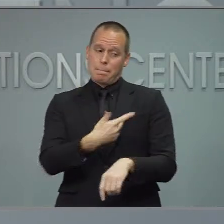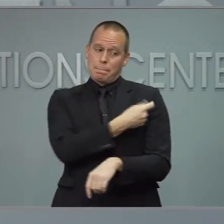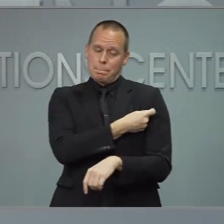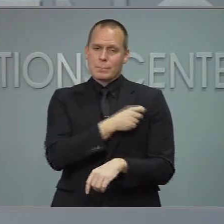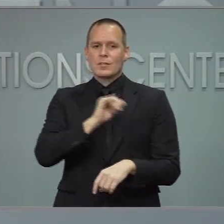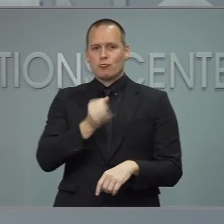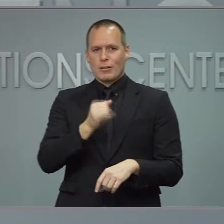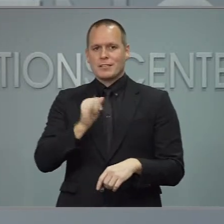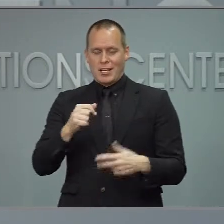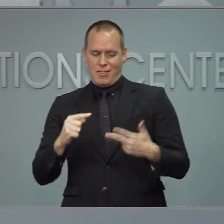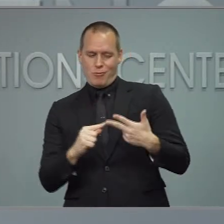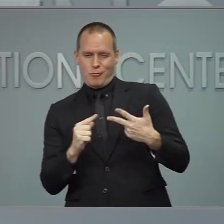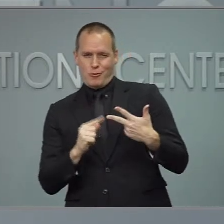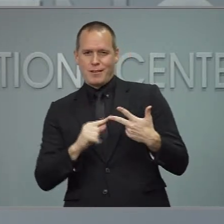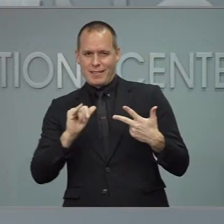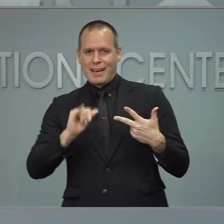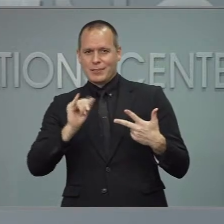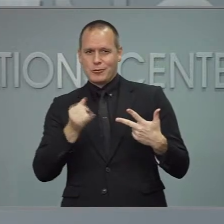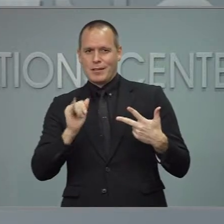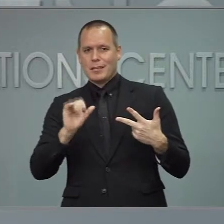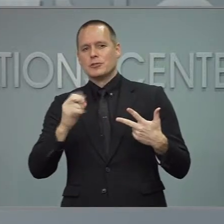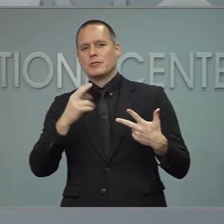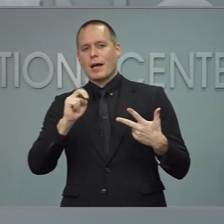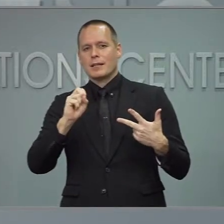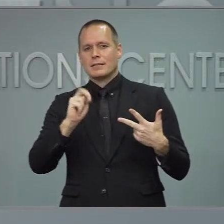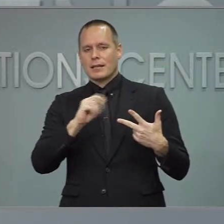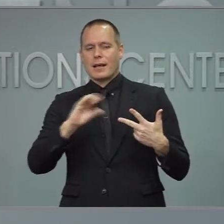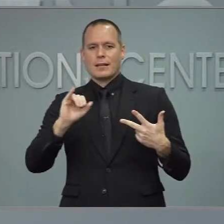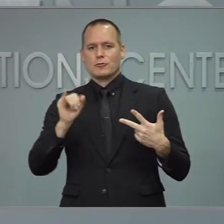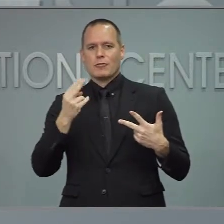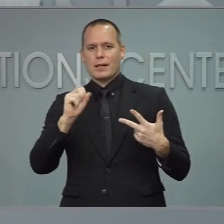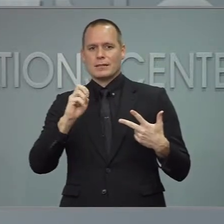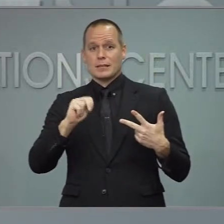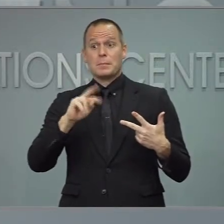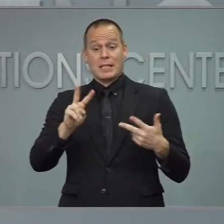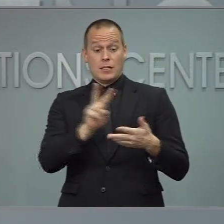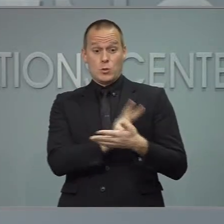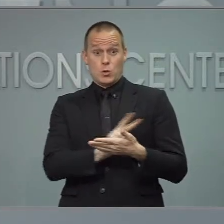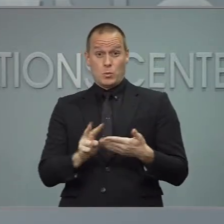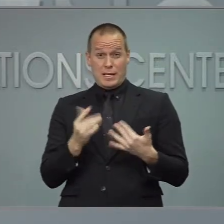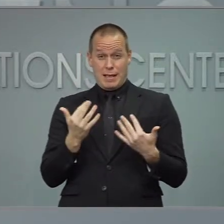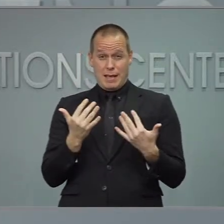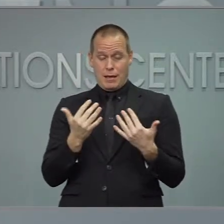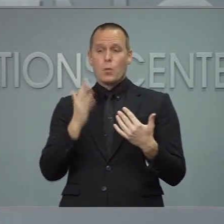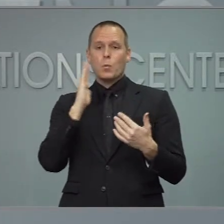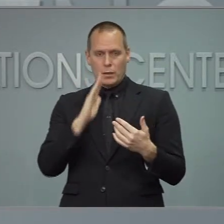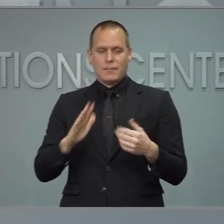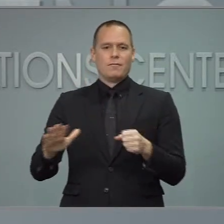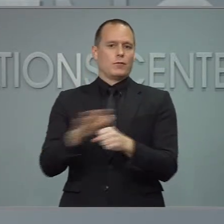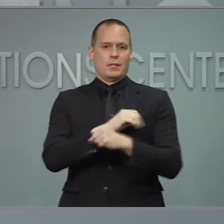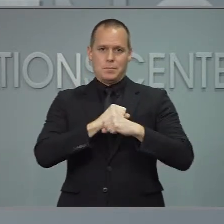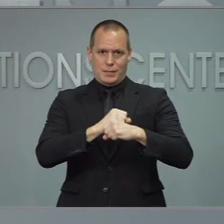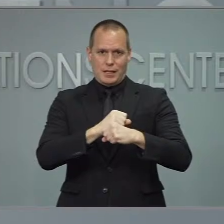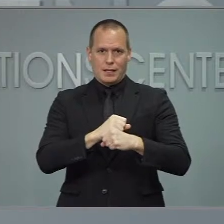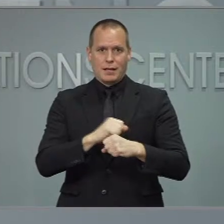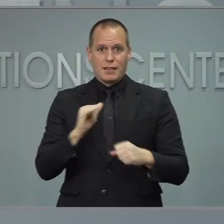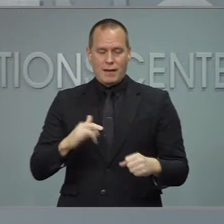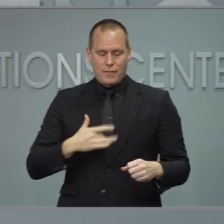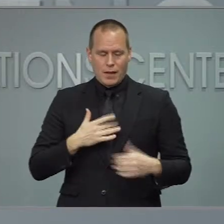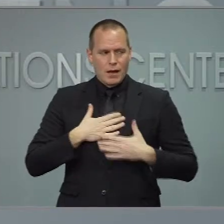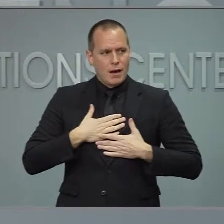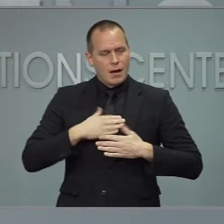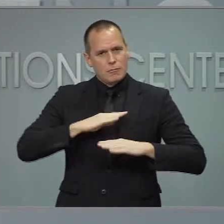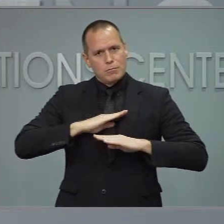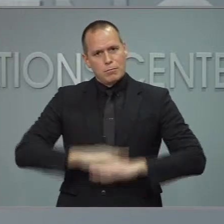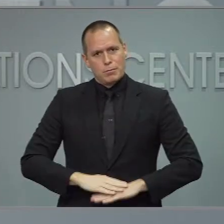Johnson vaccine, so I will be fully protected after 2 full weeks. It's a great feeling of